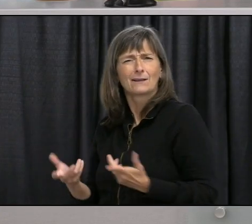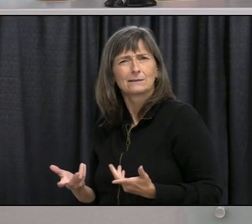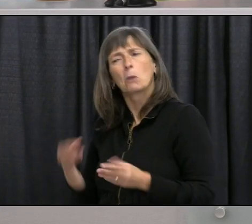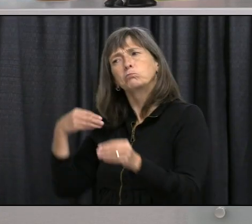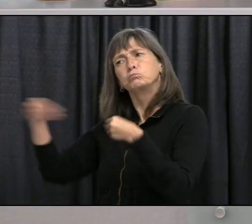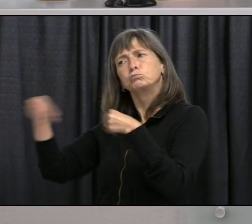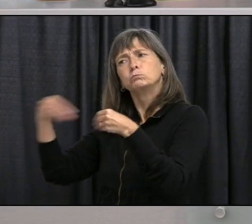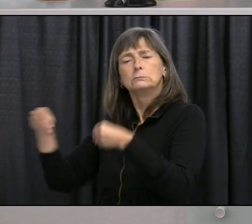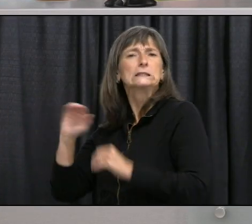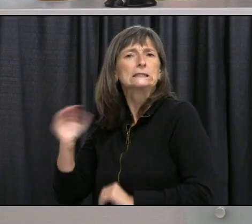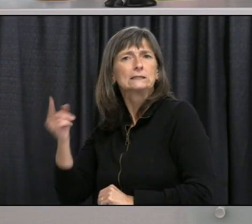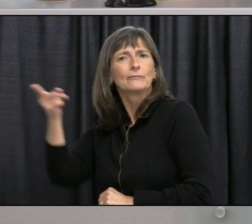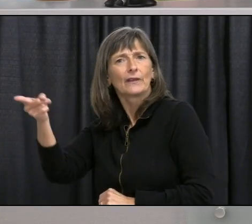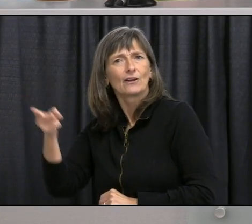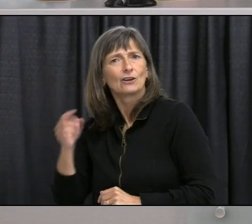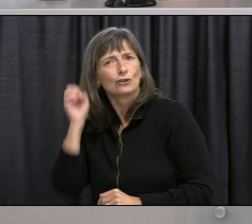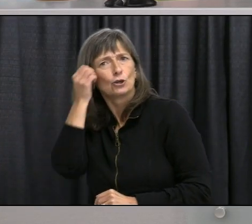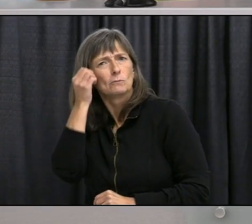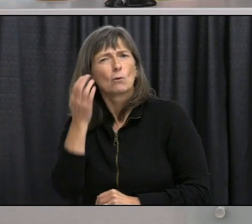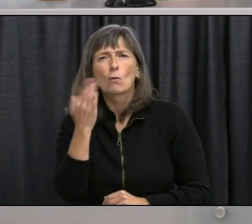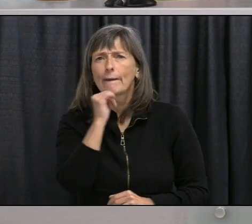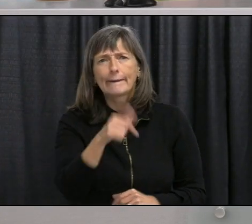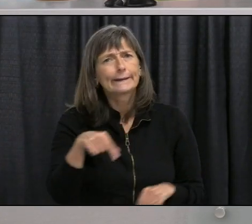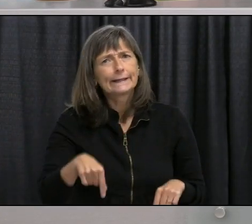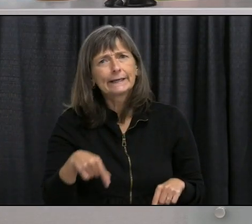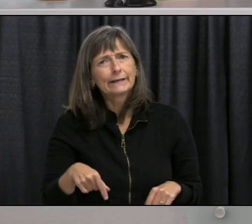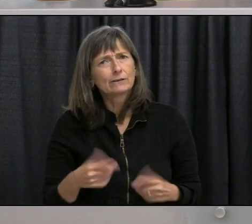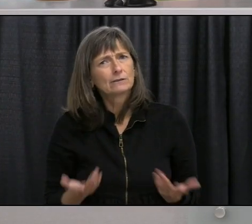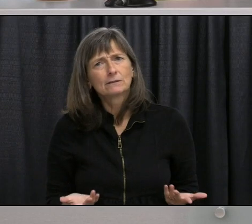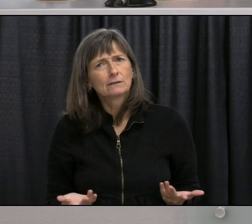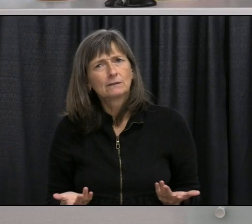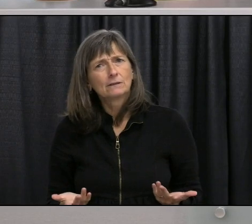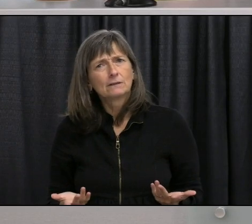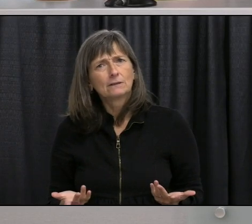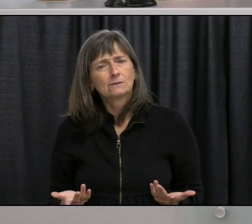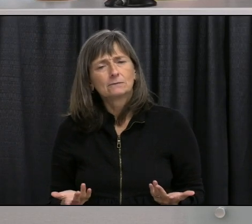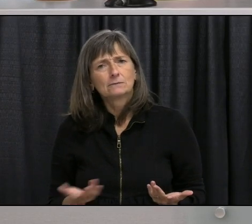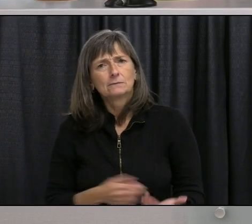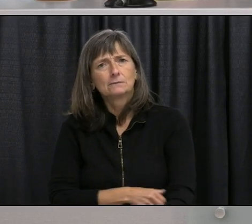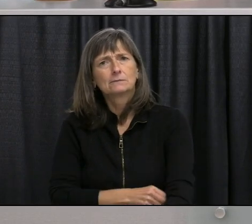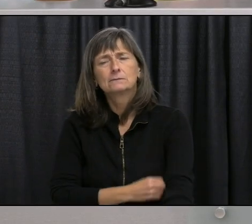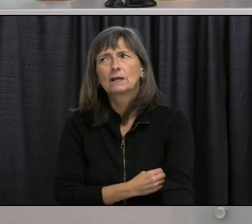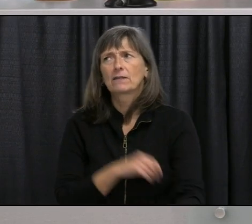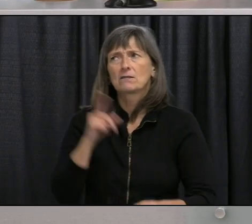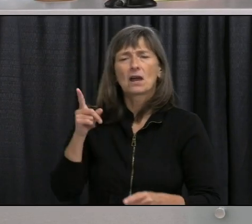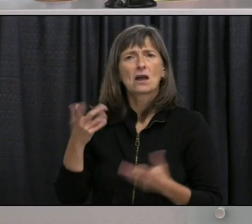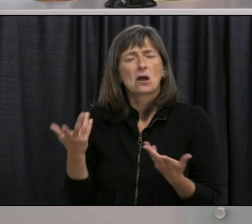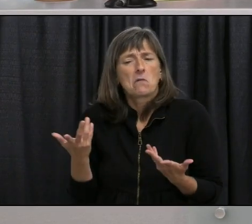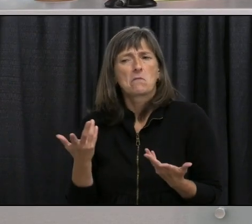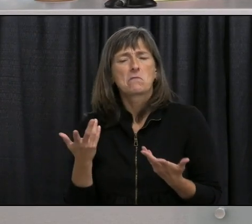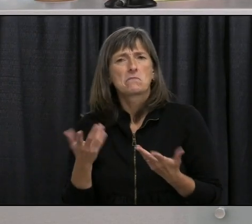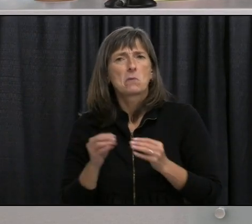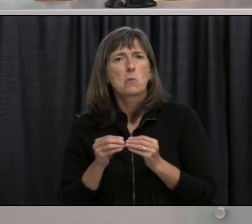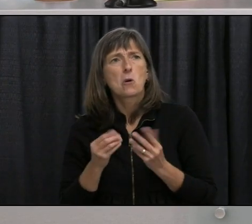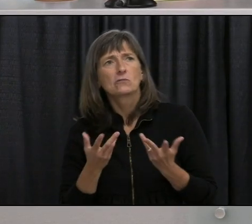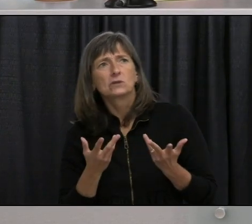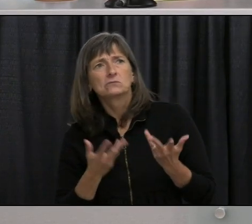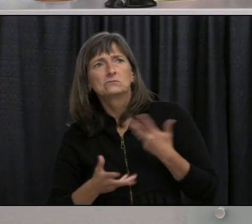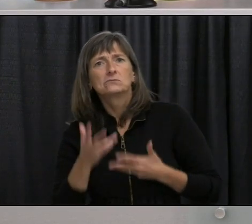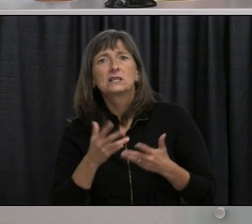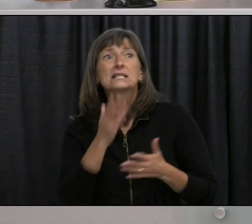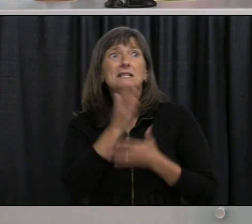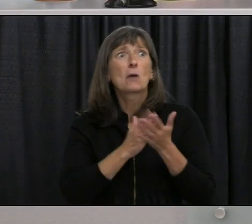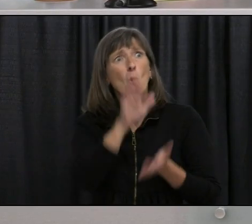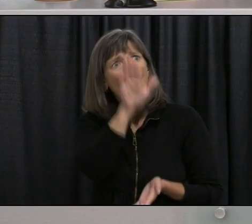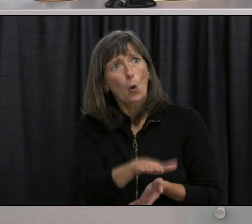adaptive system that would allow us to address the higher risks while giving more freedoms to people who may be coming from lower risk